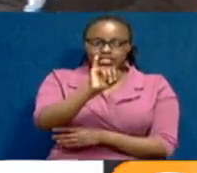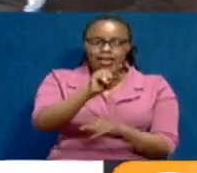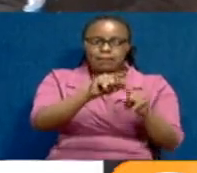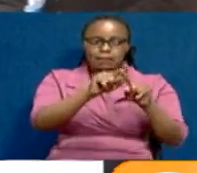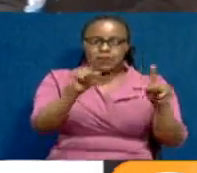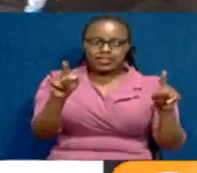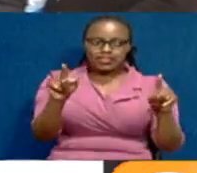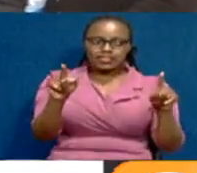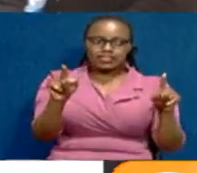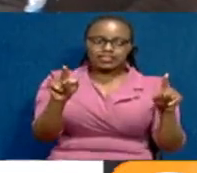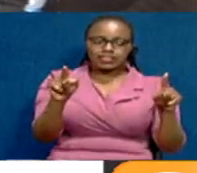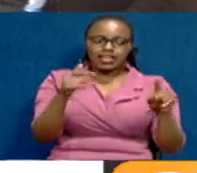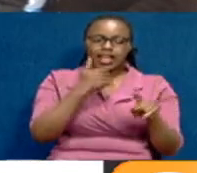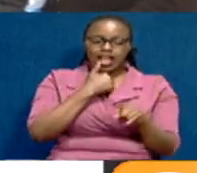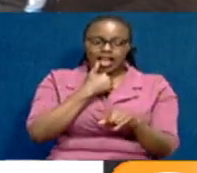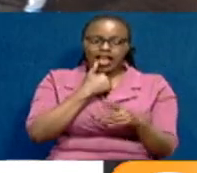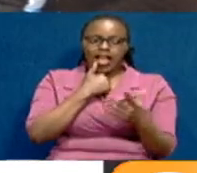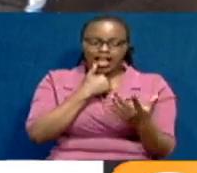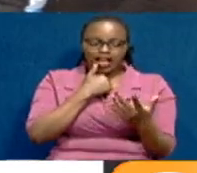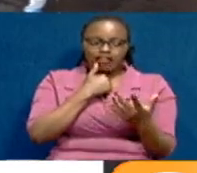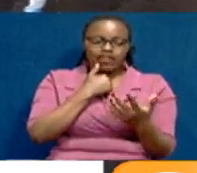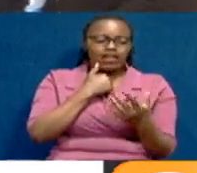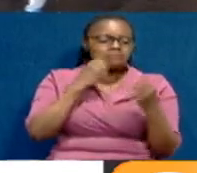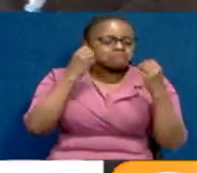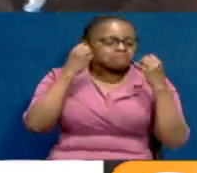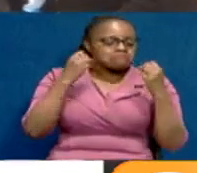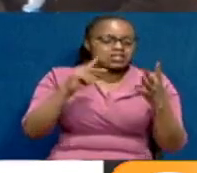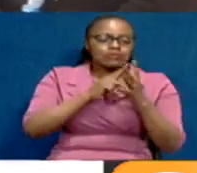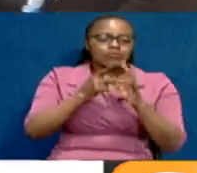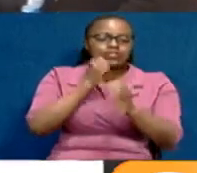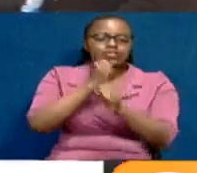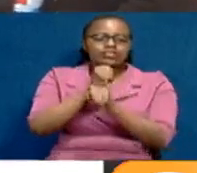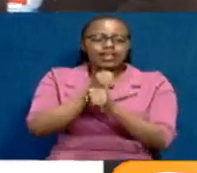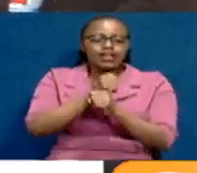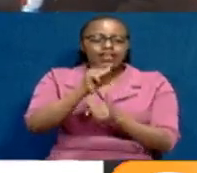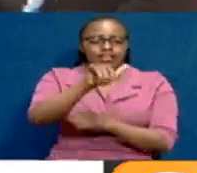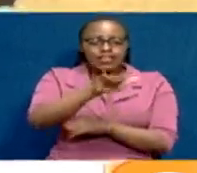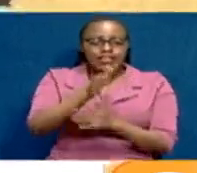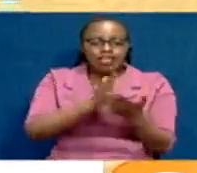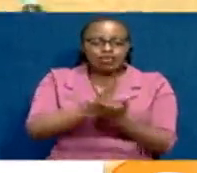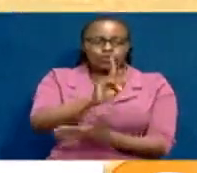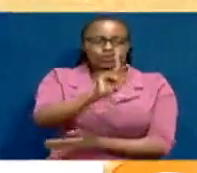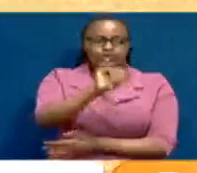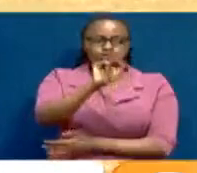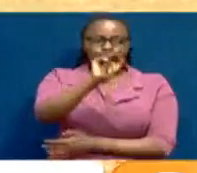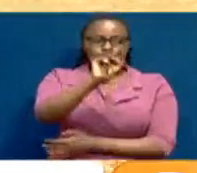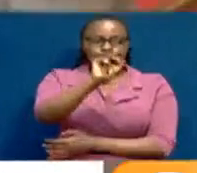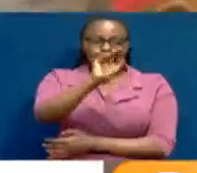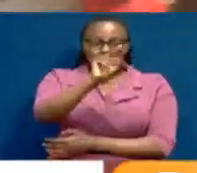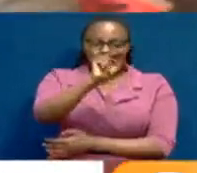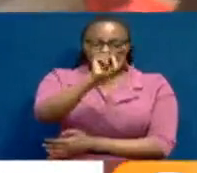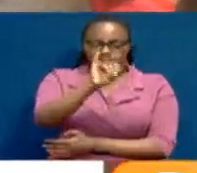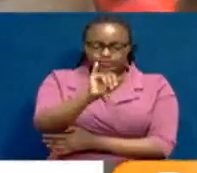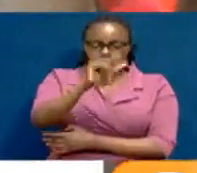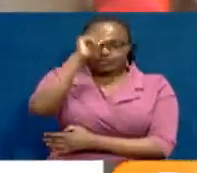but he has other projects that have been done in this area through Kinoti.